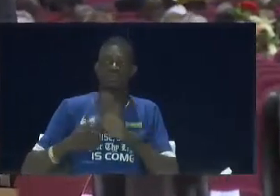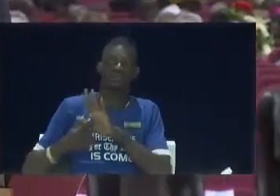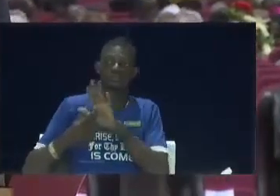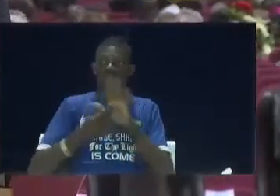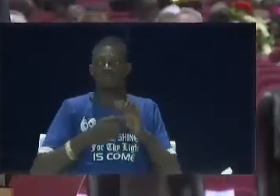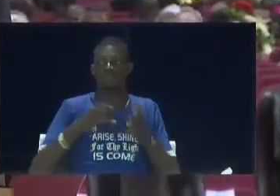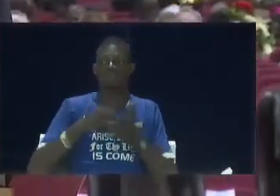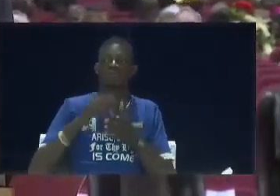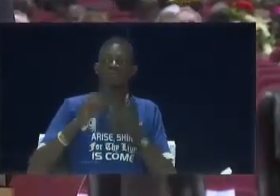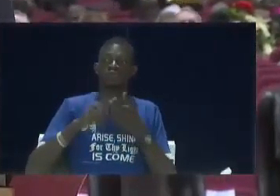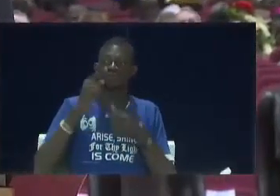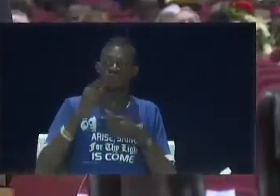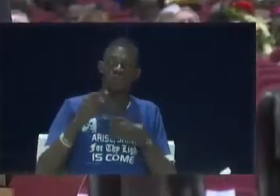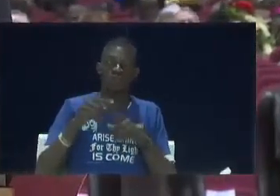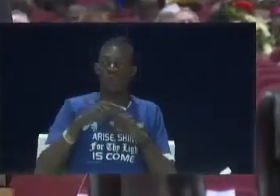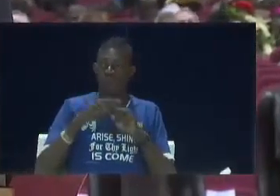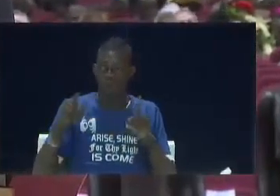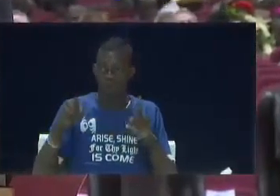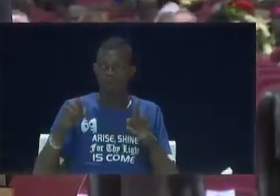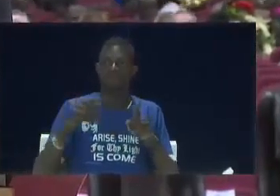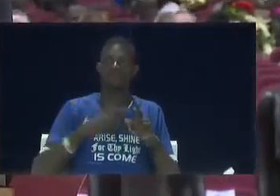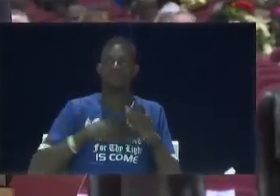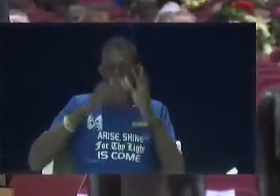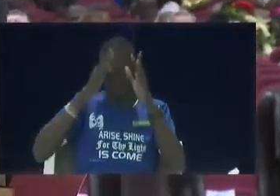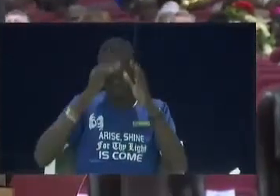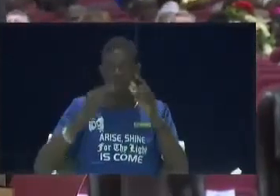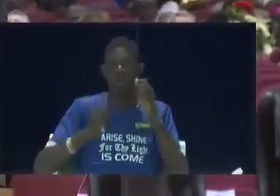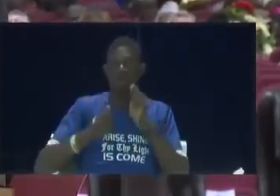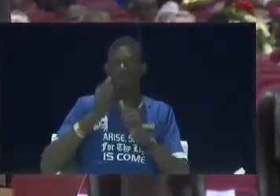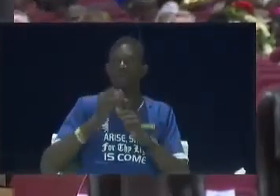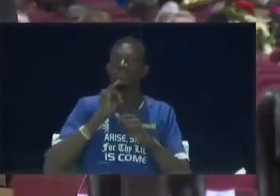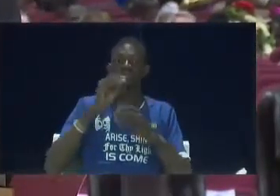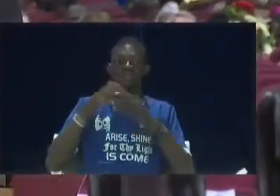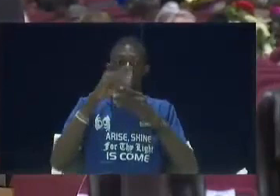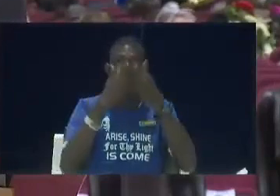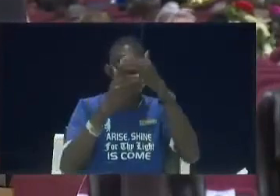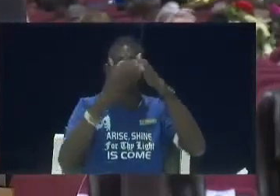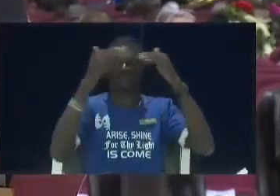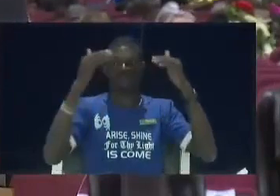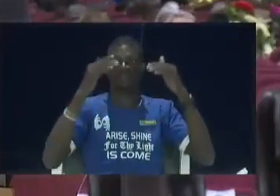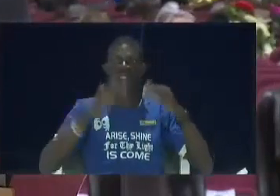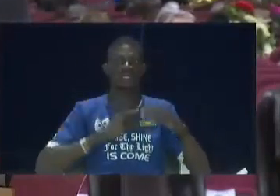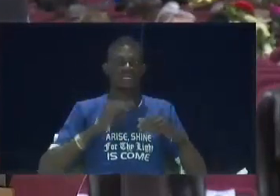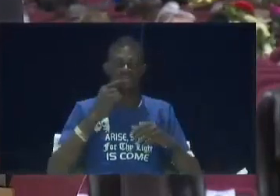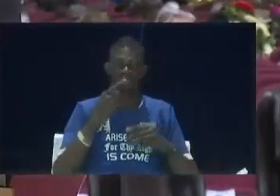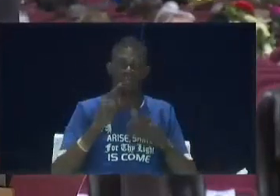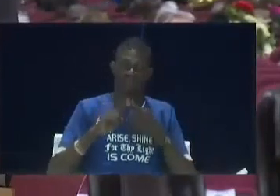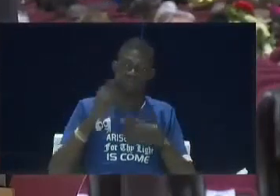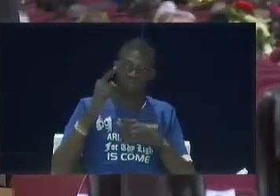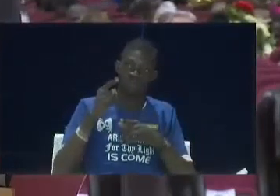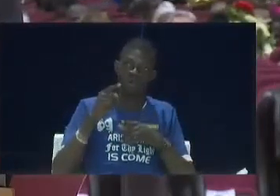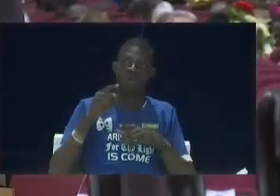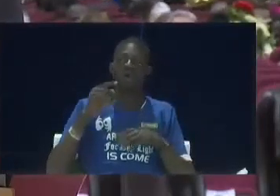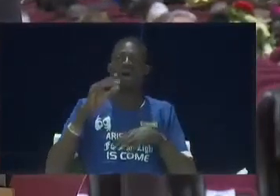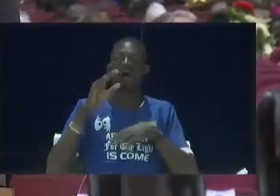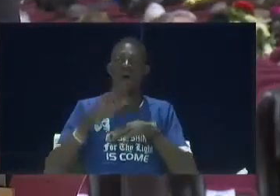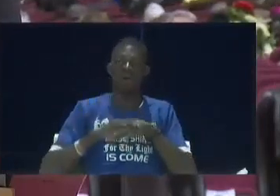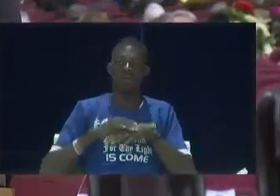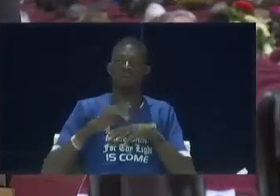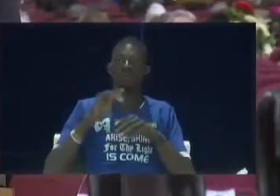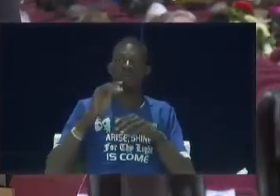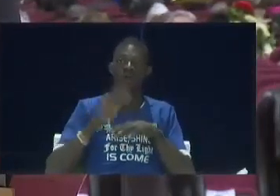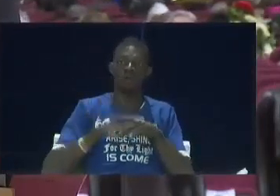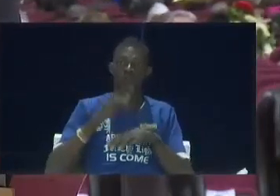it unto thee, but my Father which is in heaven. And I say also unto thee, that